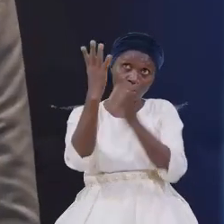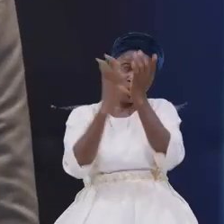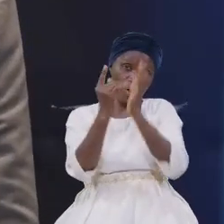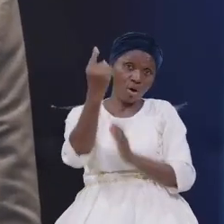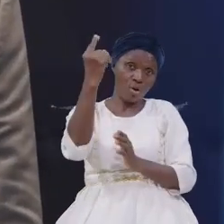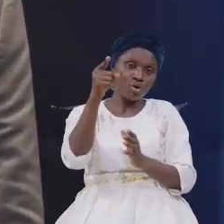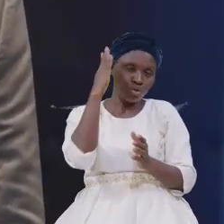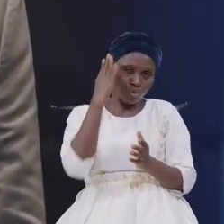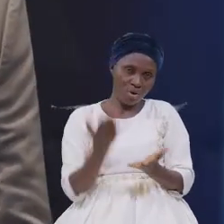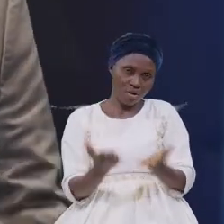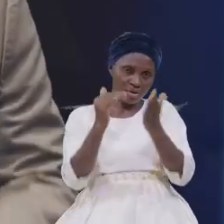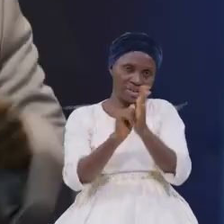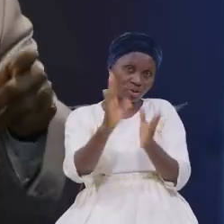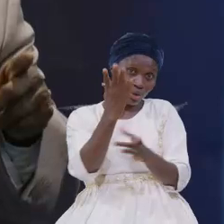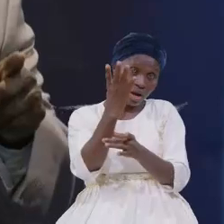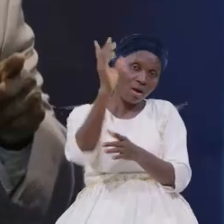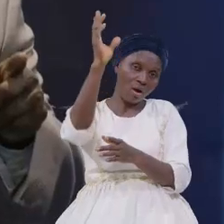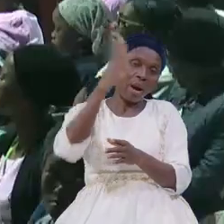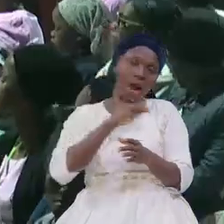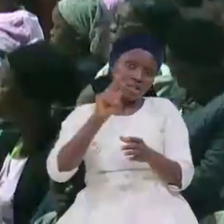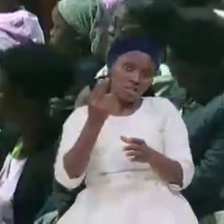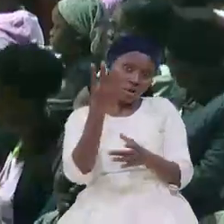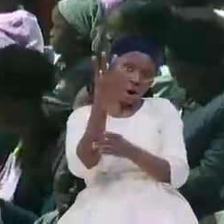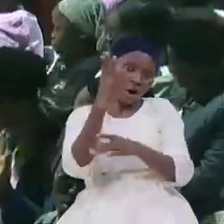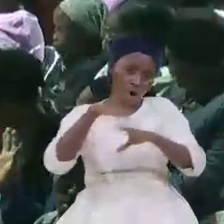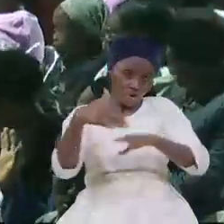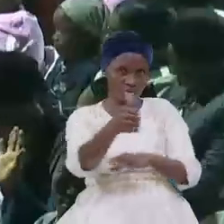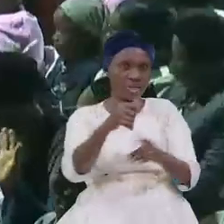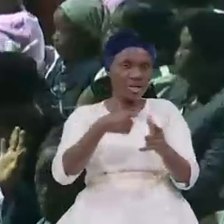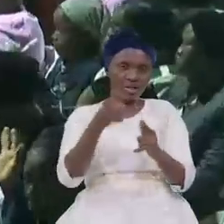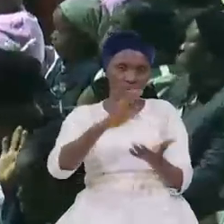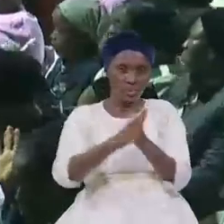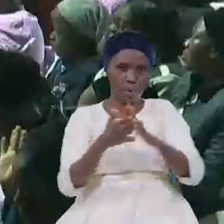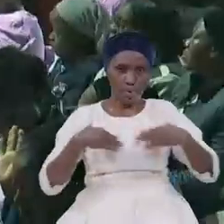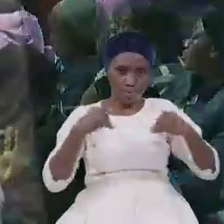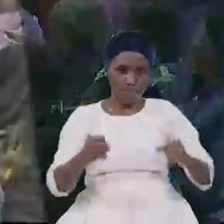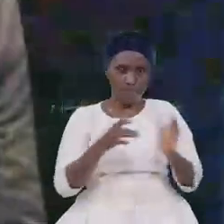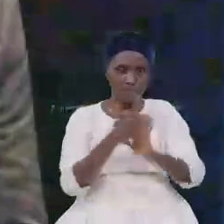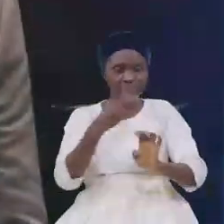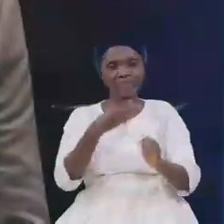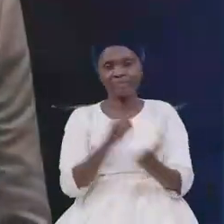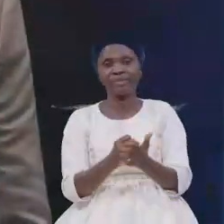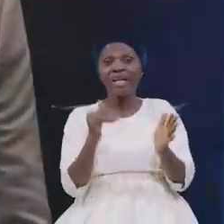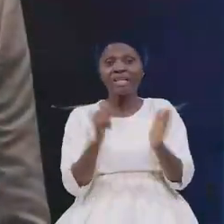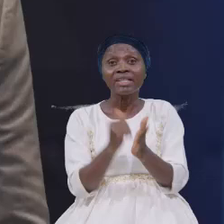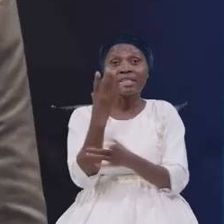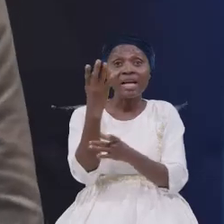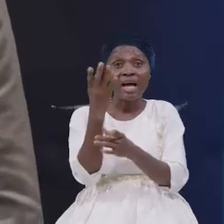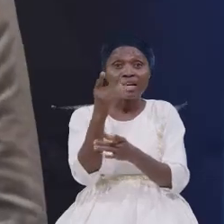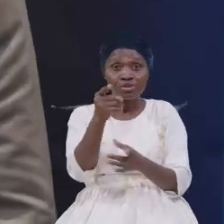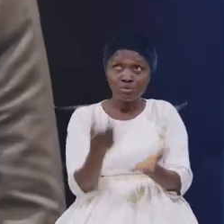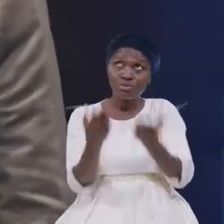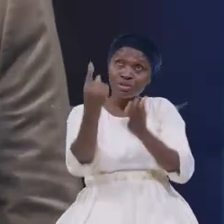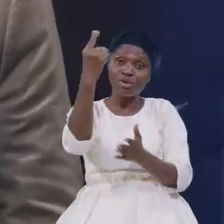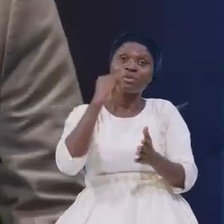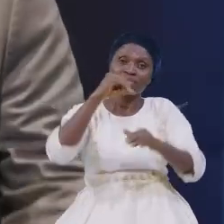on yourself, you are healed. Amen. That hand you raised up is anointed. Then you